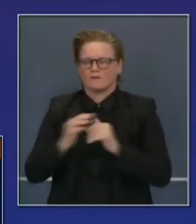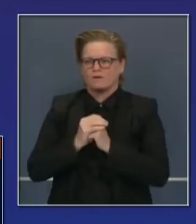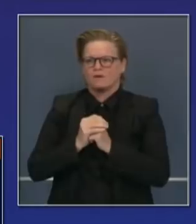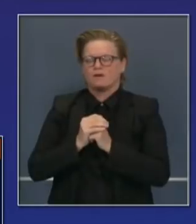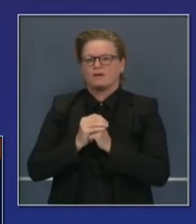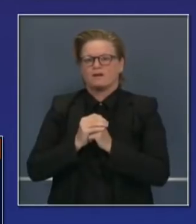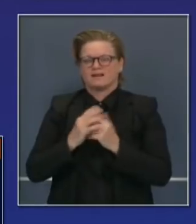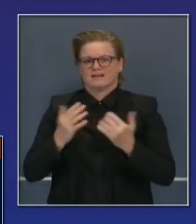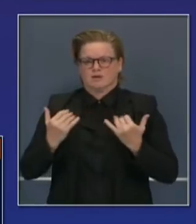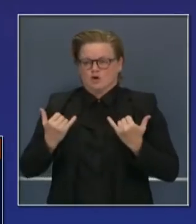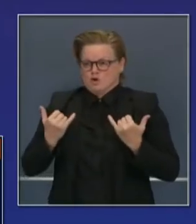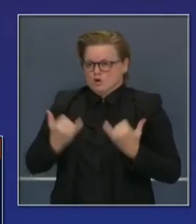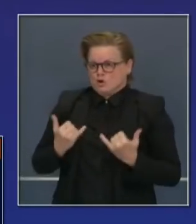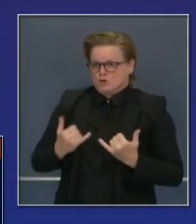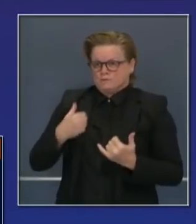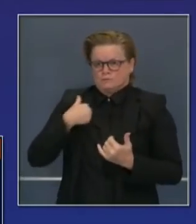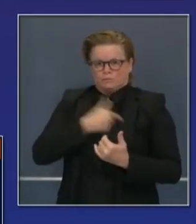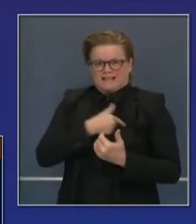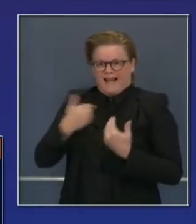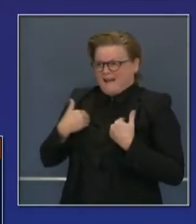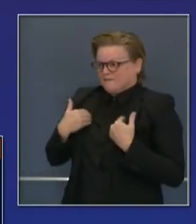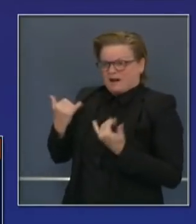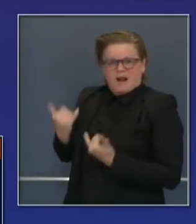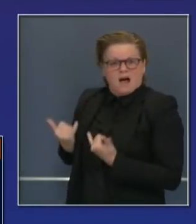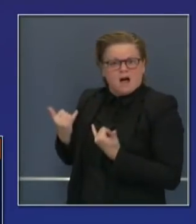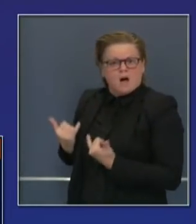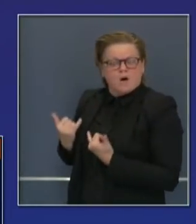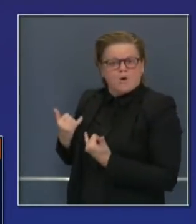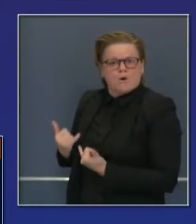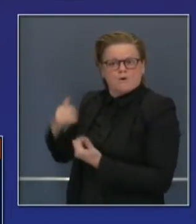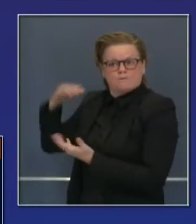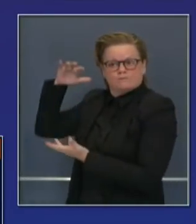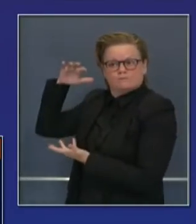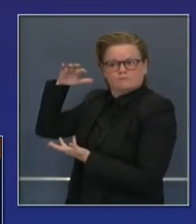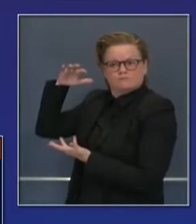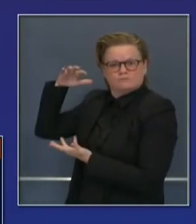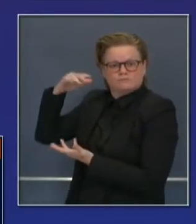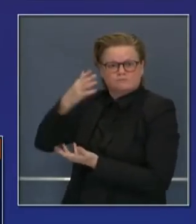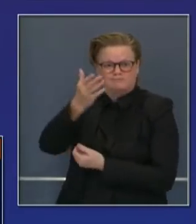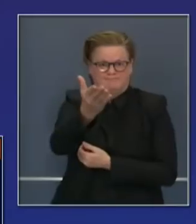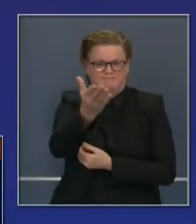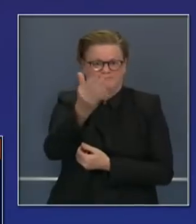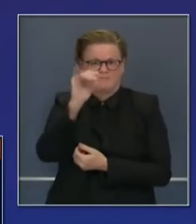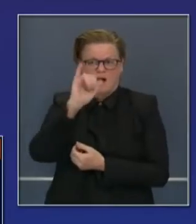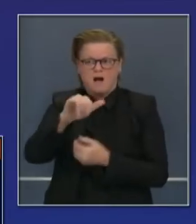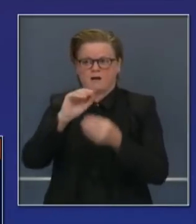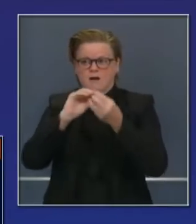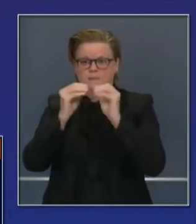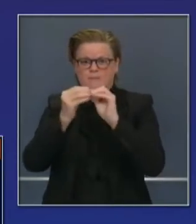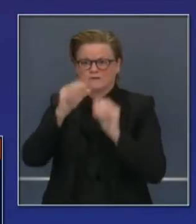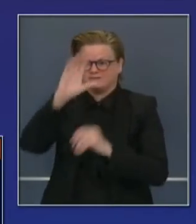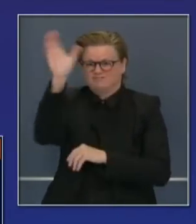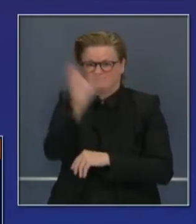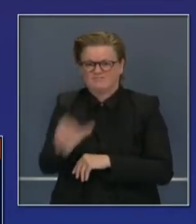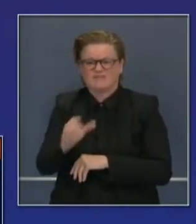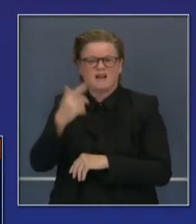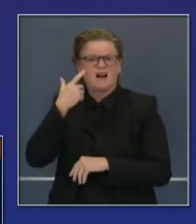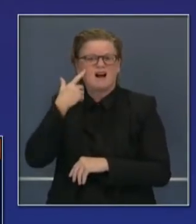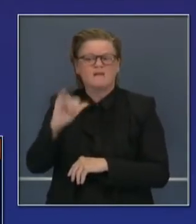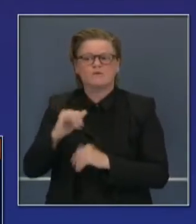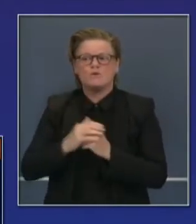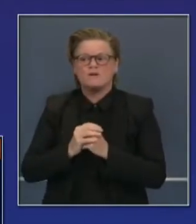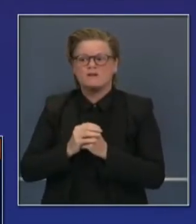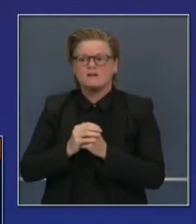current status of inventory. I noted on Monday that California, just as one state, has 40 million